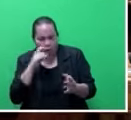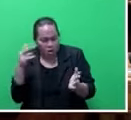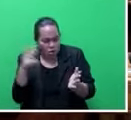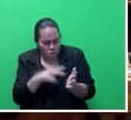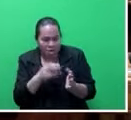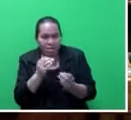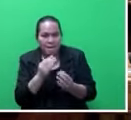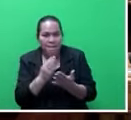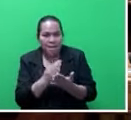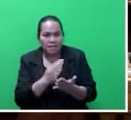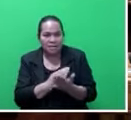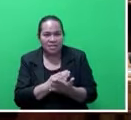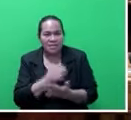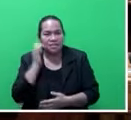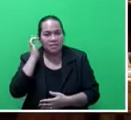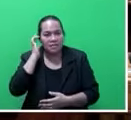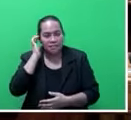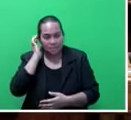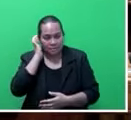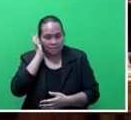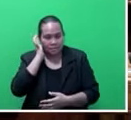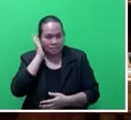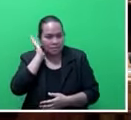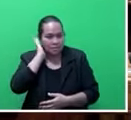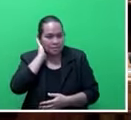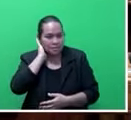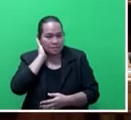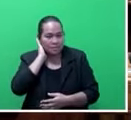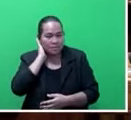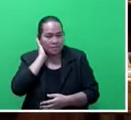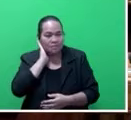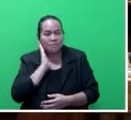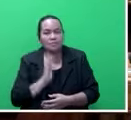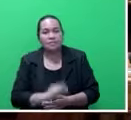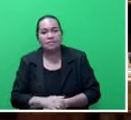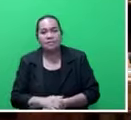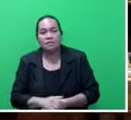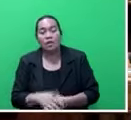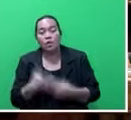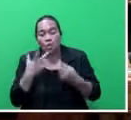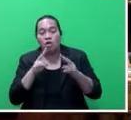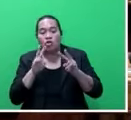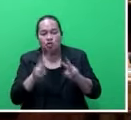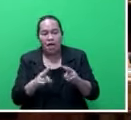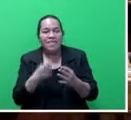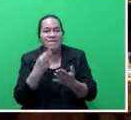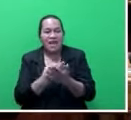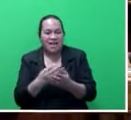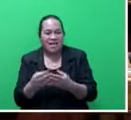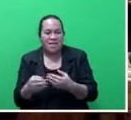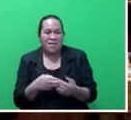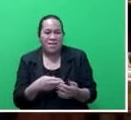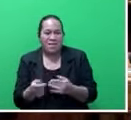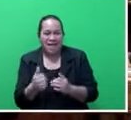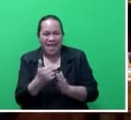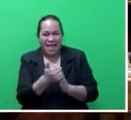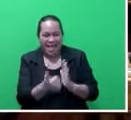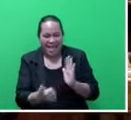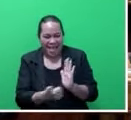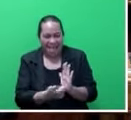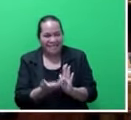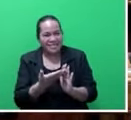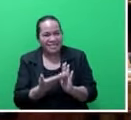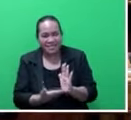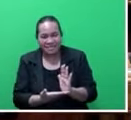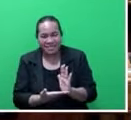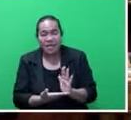my point of view at least, is through the FMA, or the Financial Management Act. And I'm telling the Honourable Minister is that